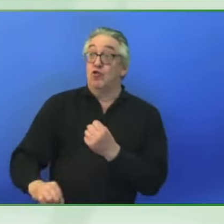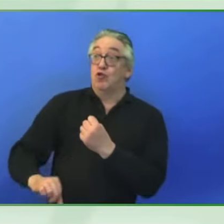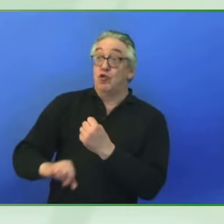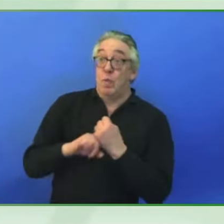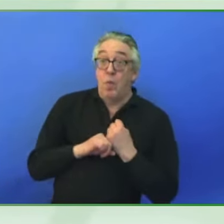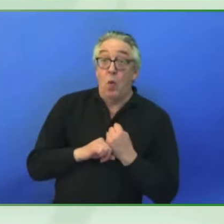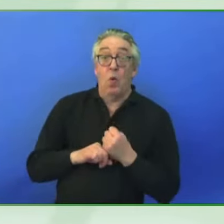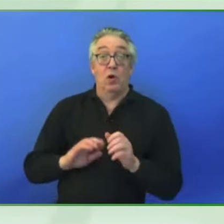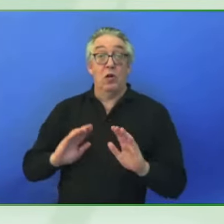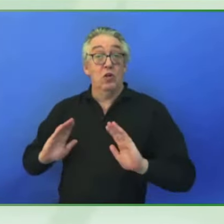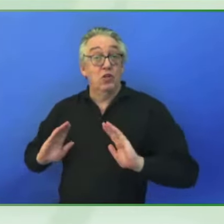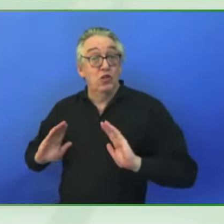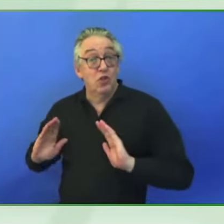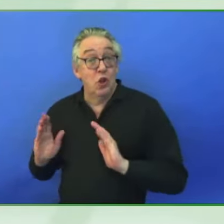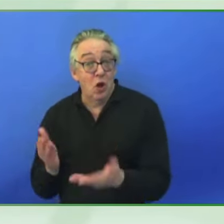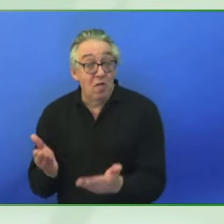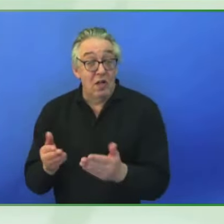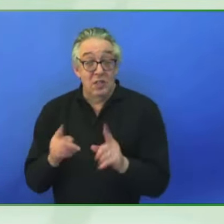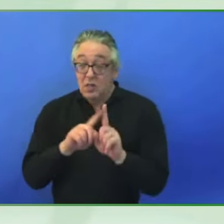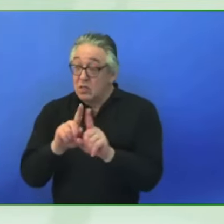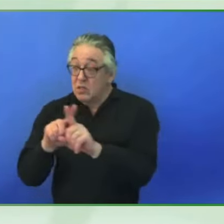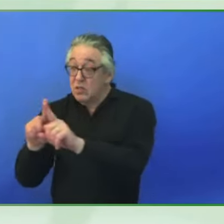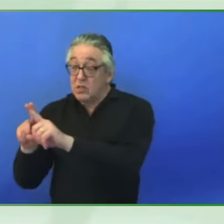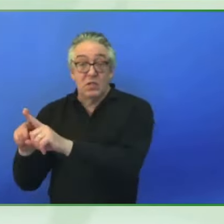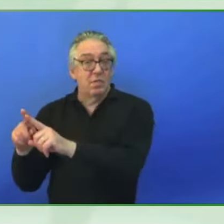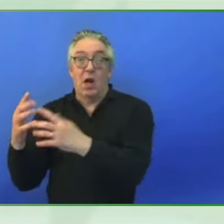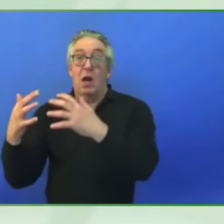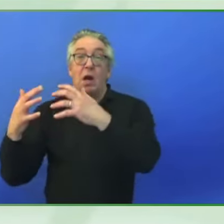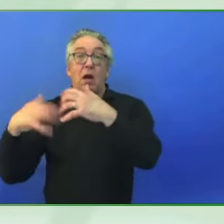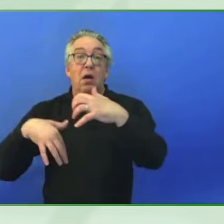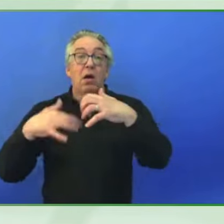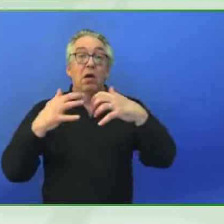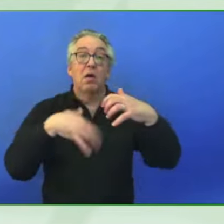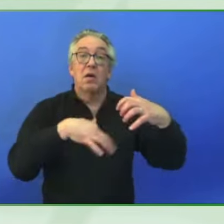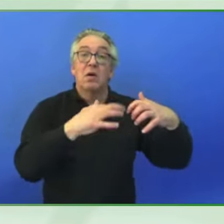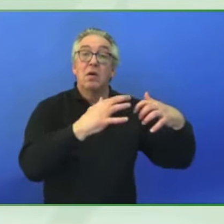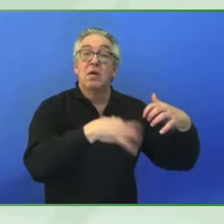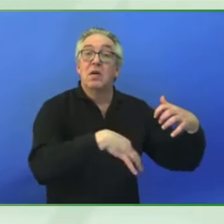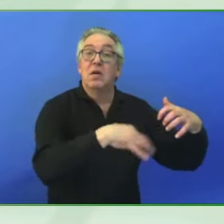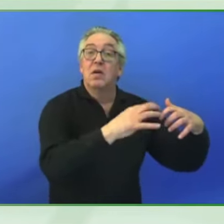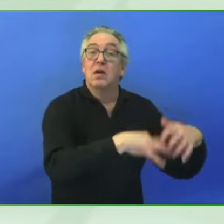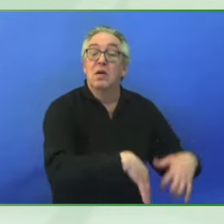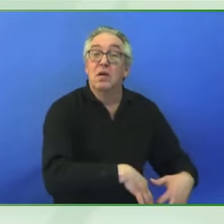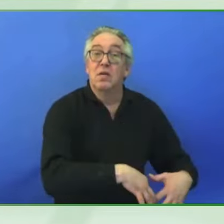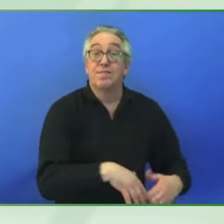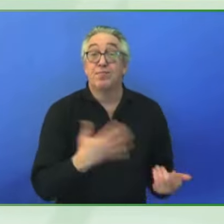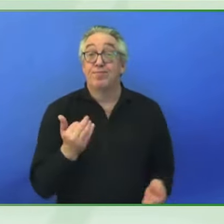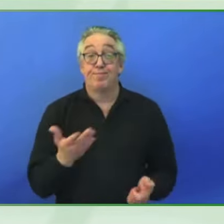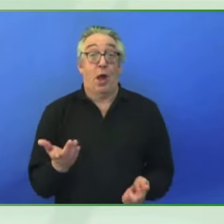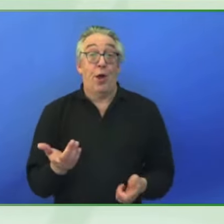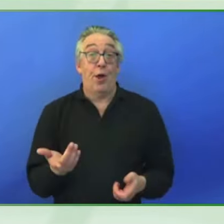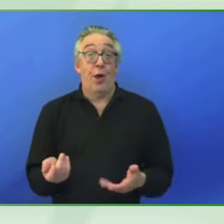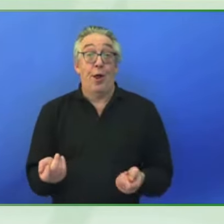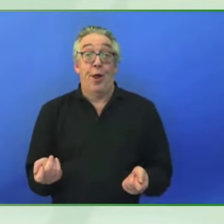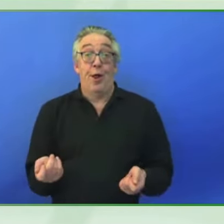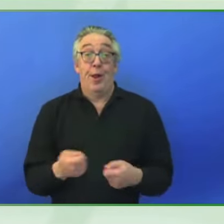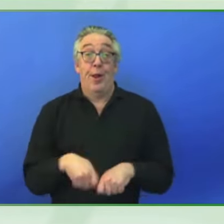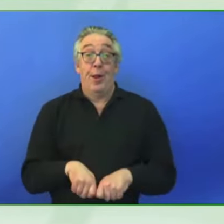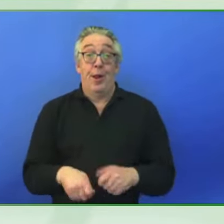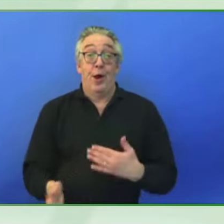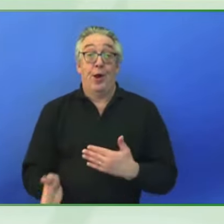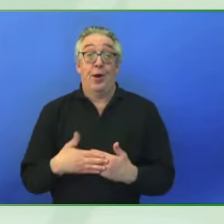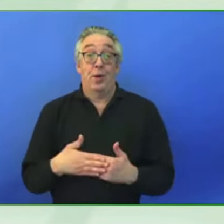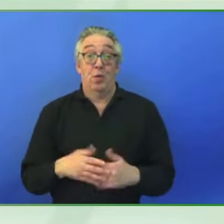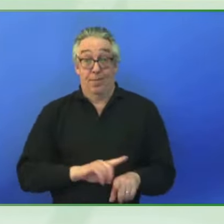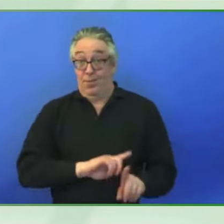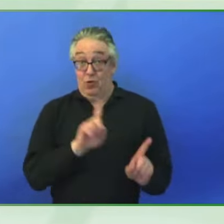communities. And these systems tended to crumble during state lockdowns and still remain compromised today.